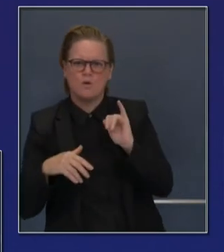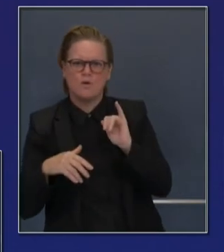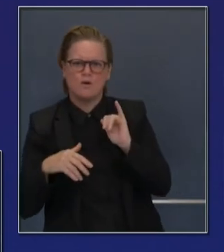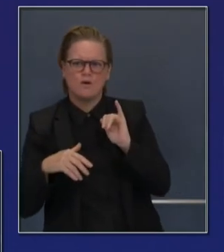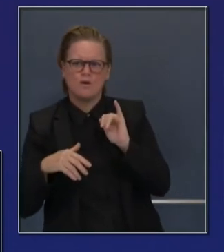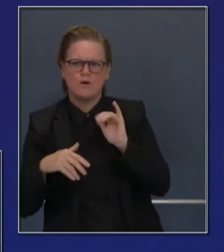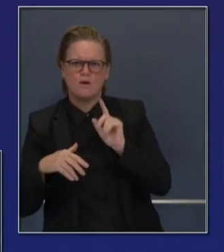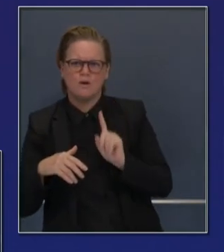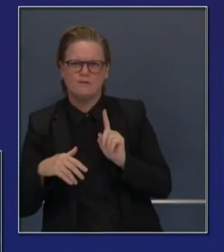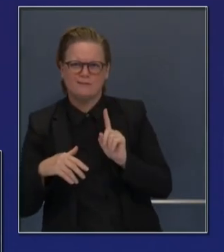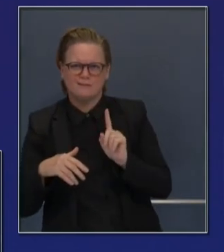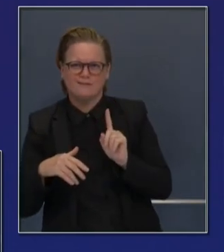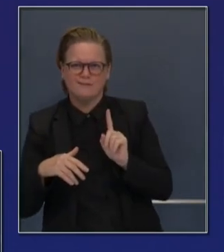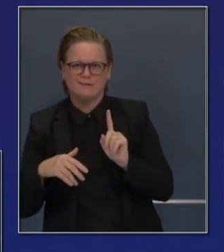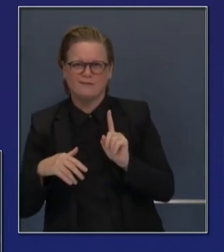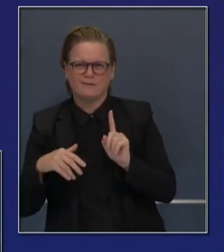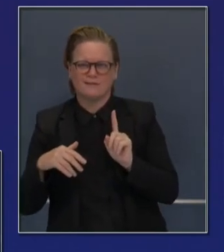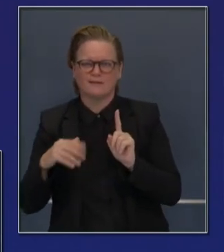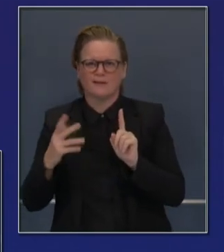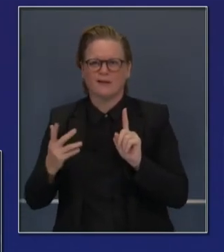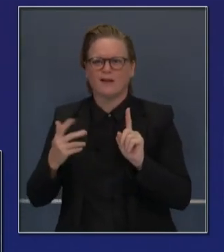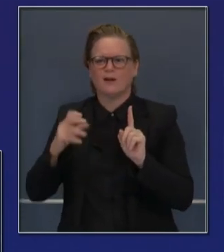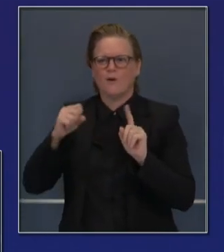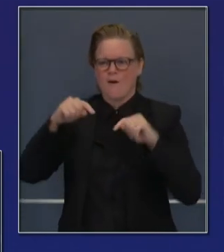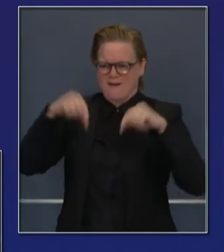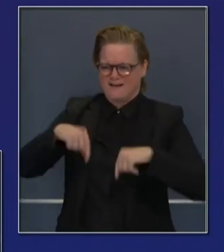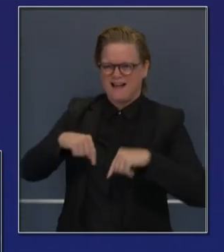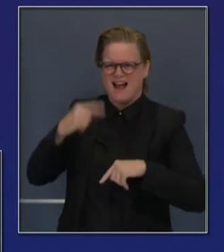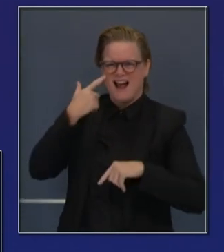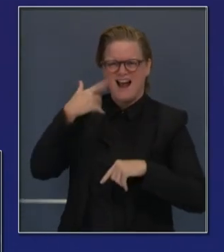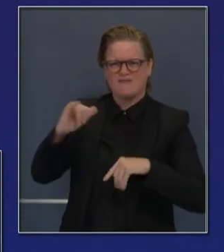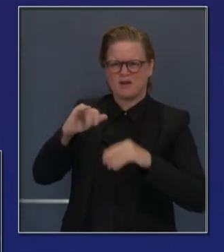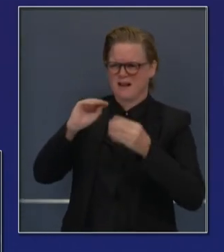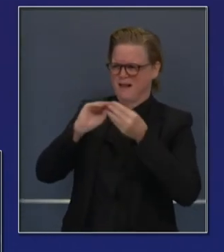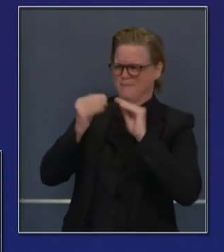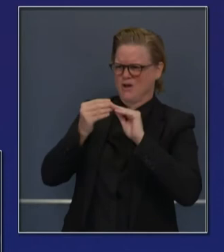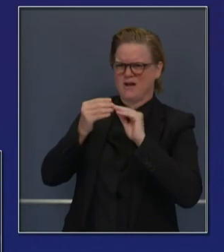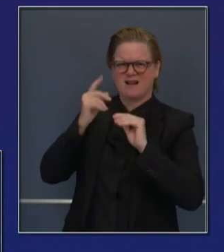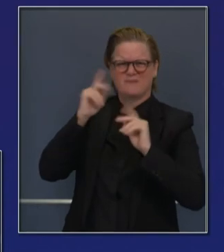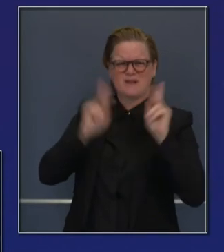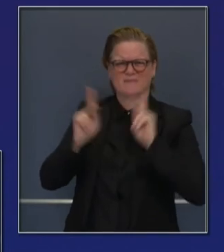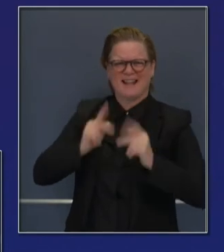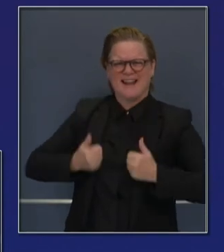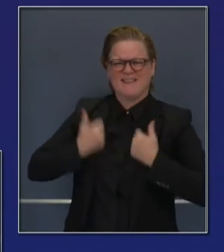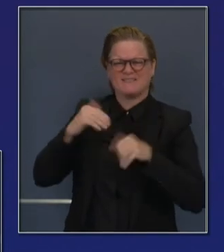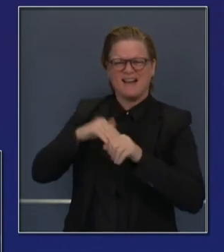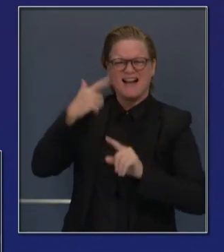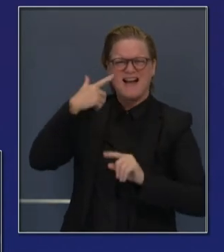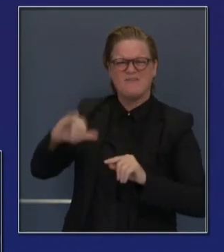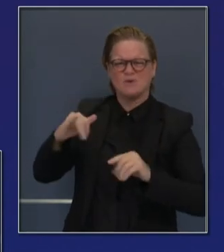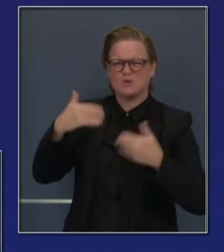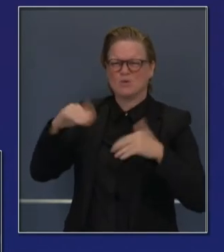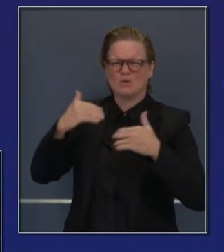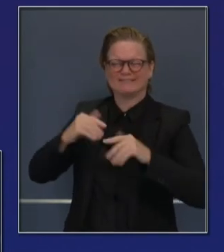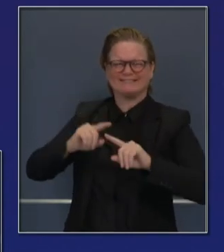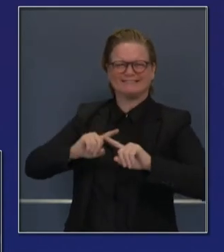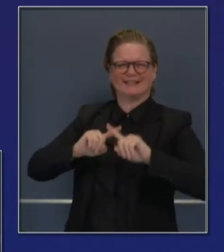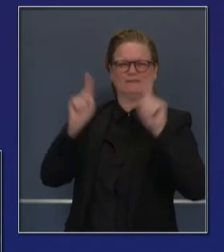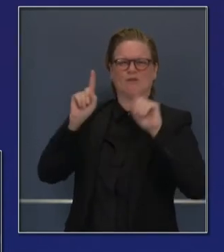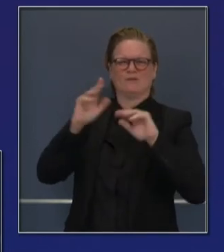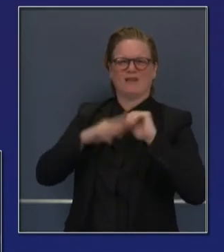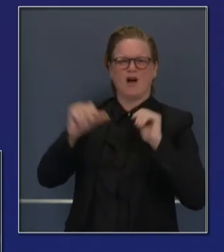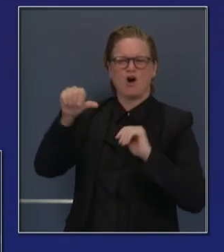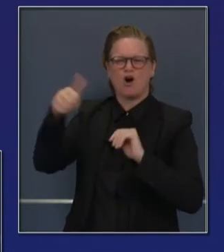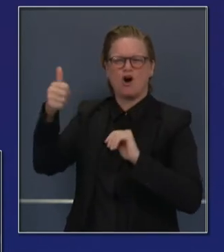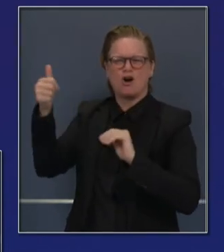consideration, when we do report in California, that it's a different level of reporting in the context of the size and scale